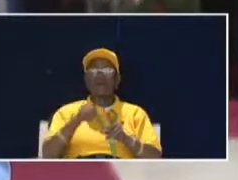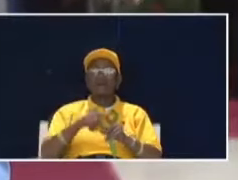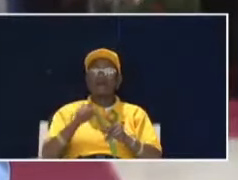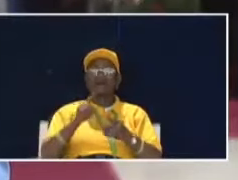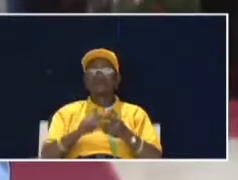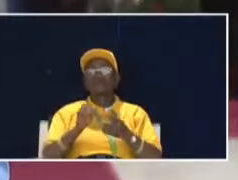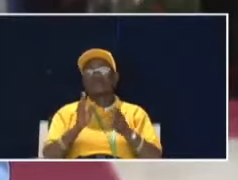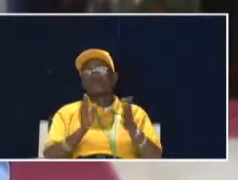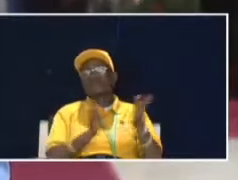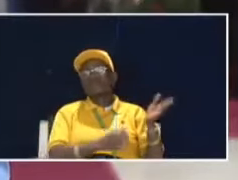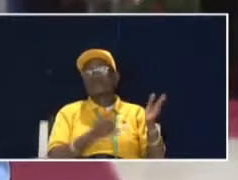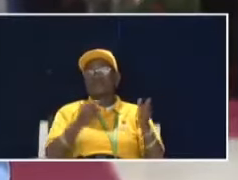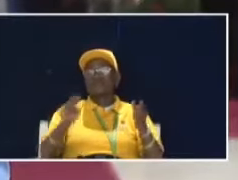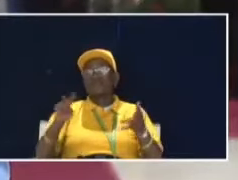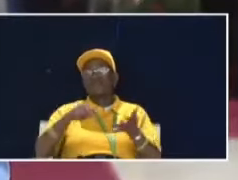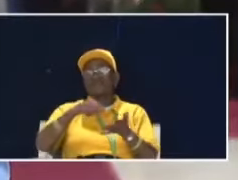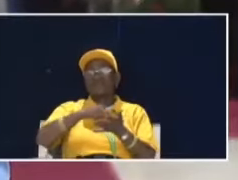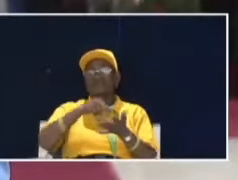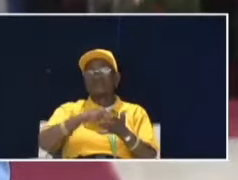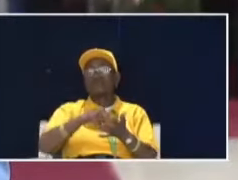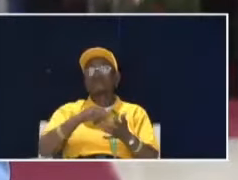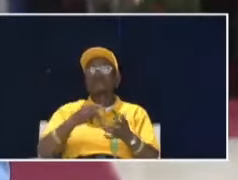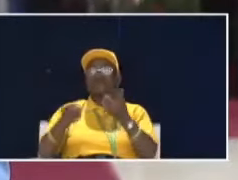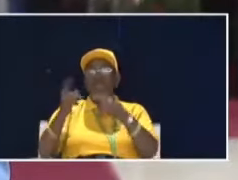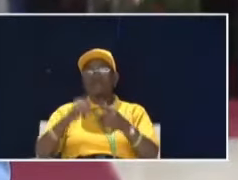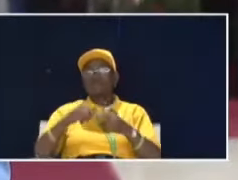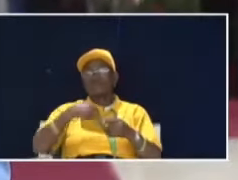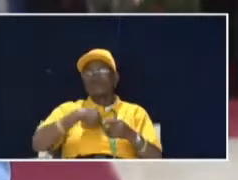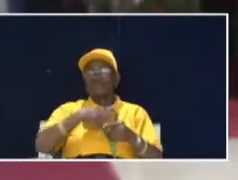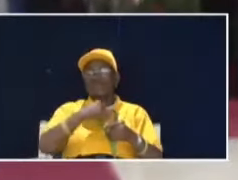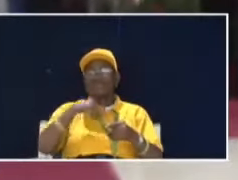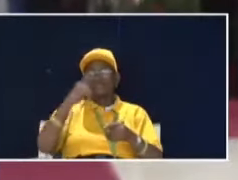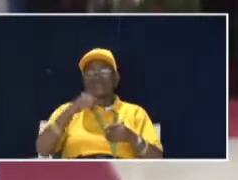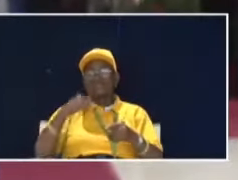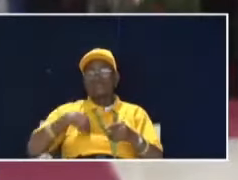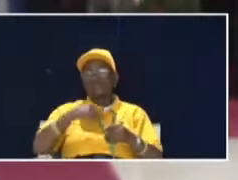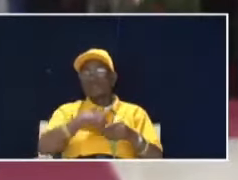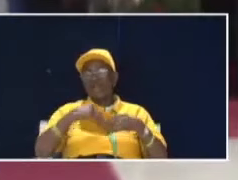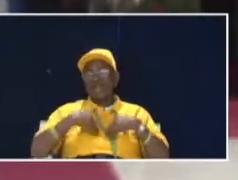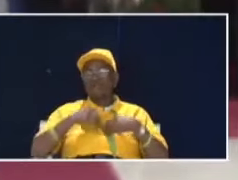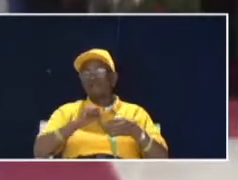the midwives came to me and said, sir, we have a problem, we have a case.